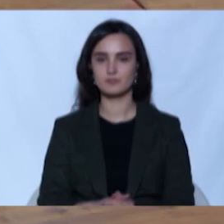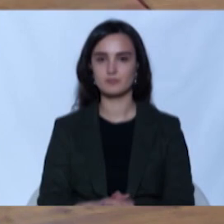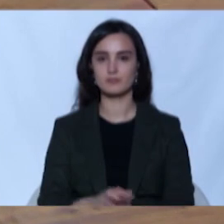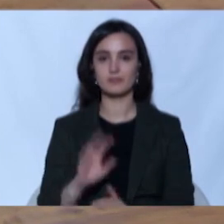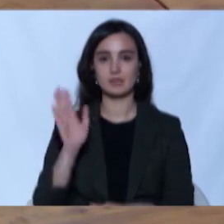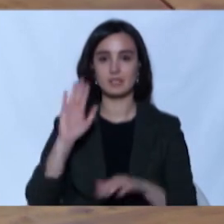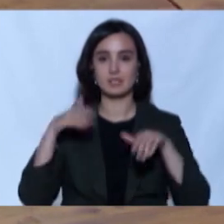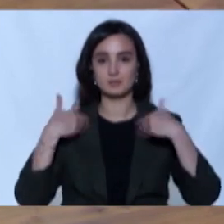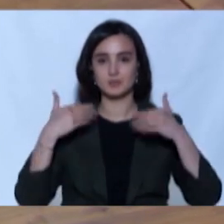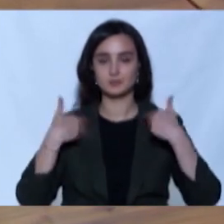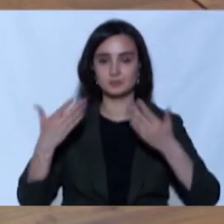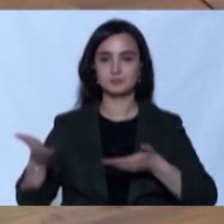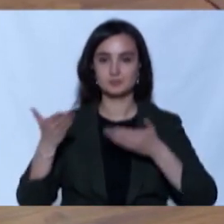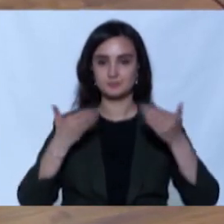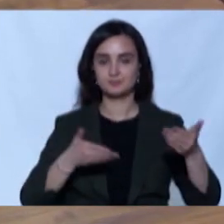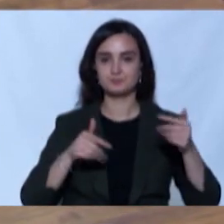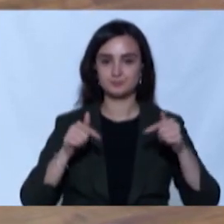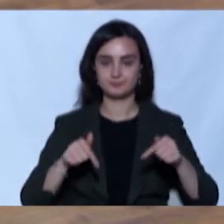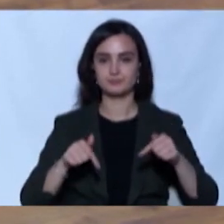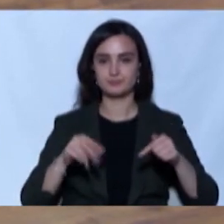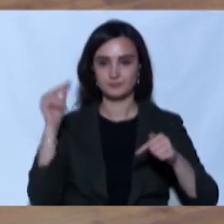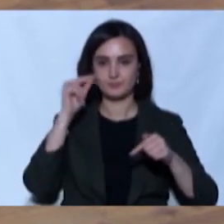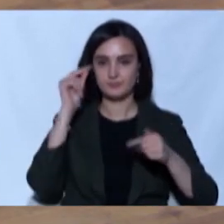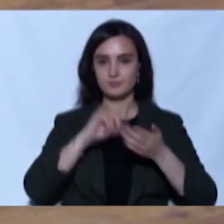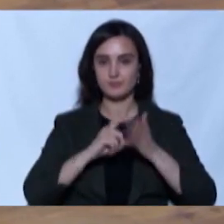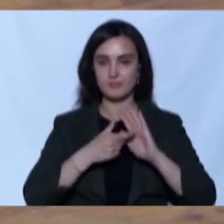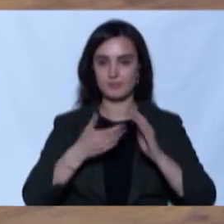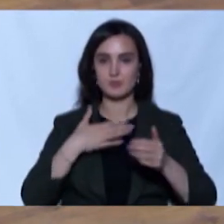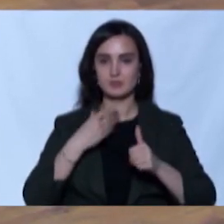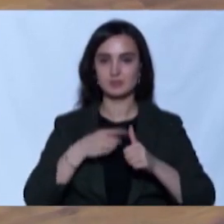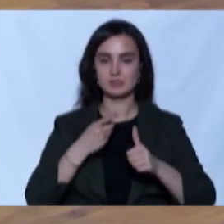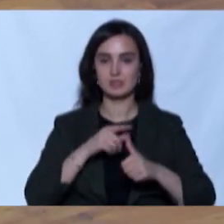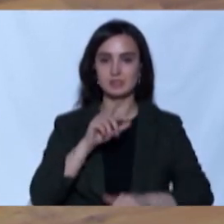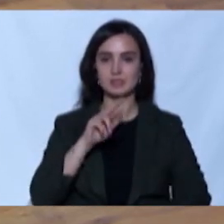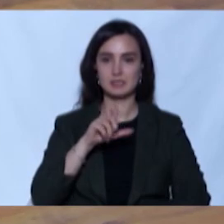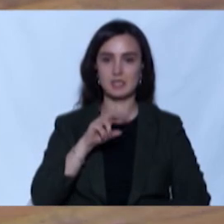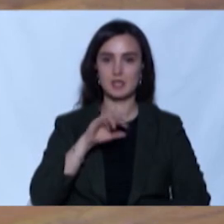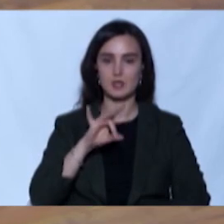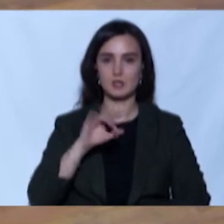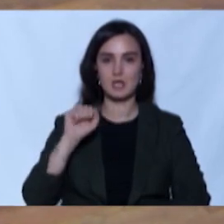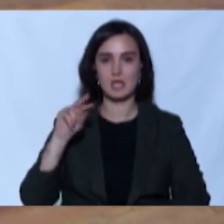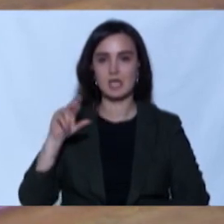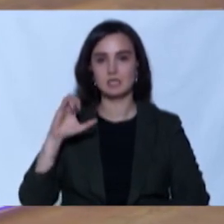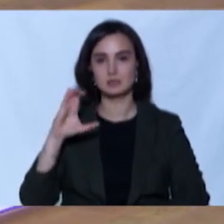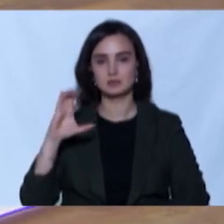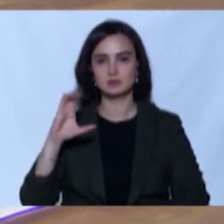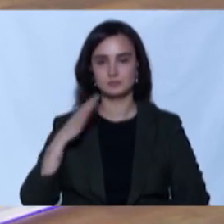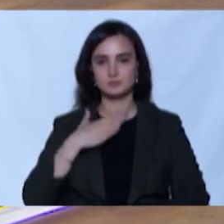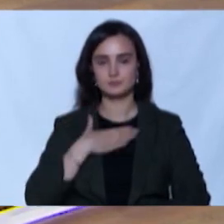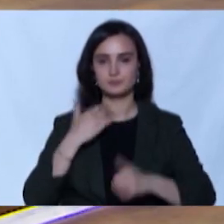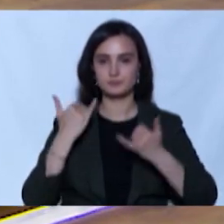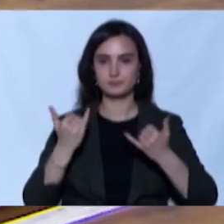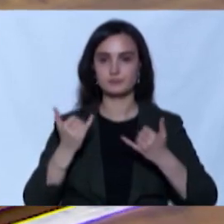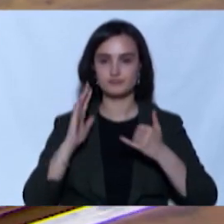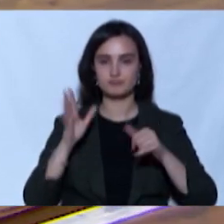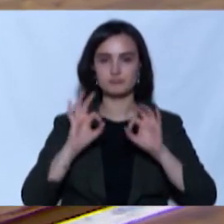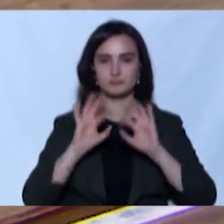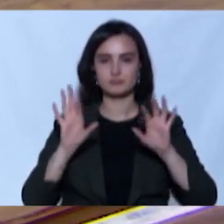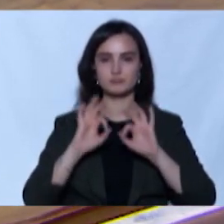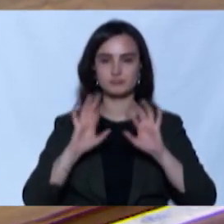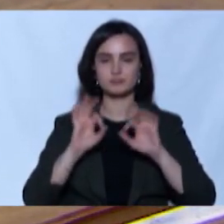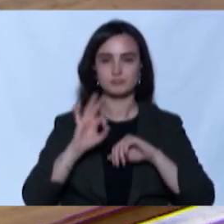Hi there, and welcome to the book club. My name is Mr. Daryl. And my name is Mr. Alex. Today, we are going to be talking